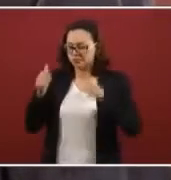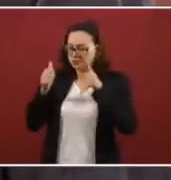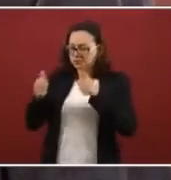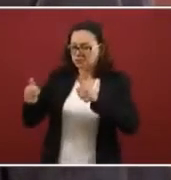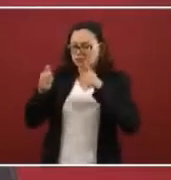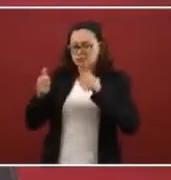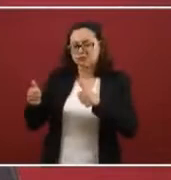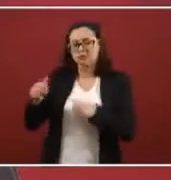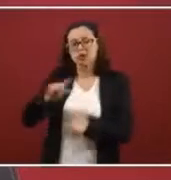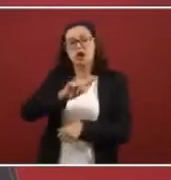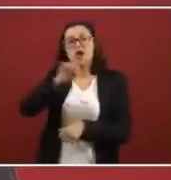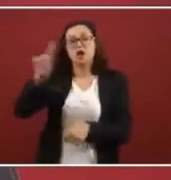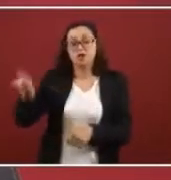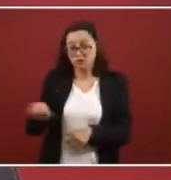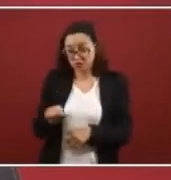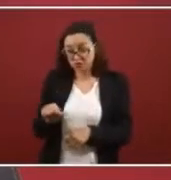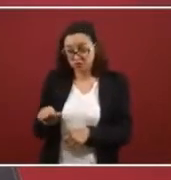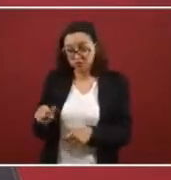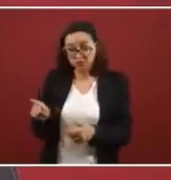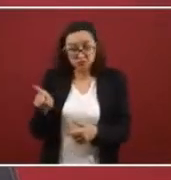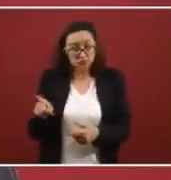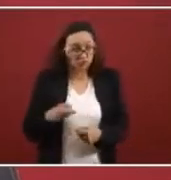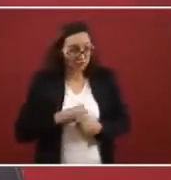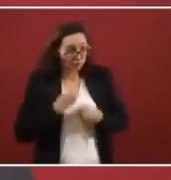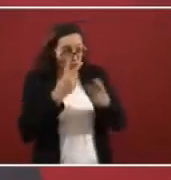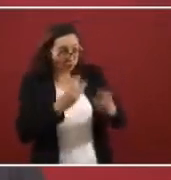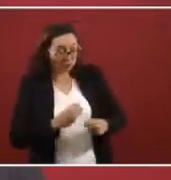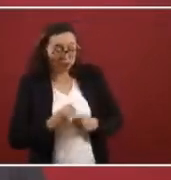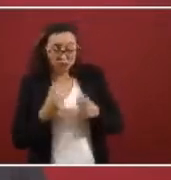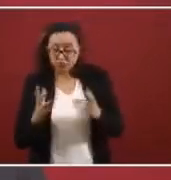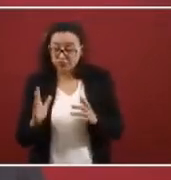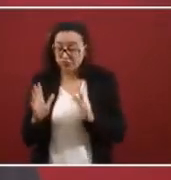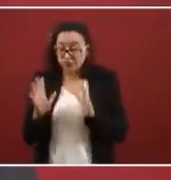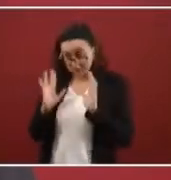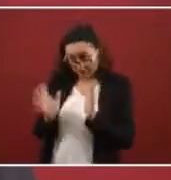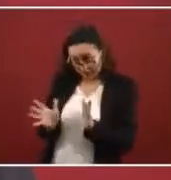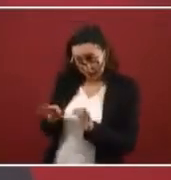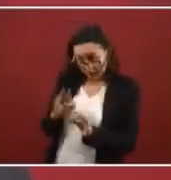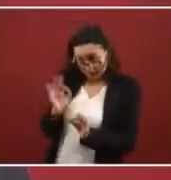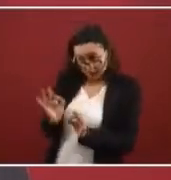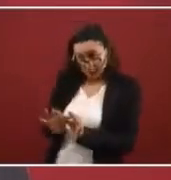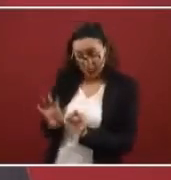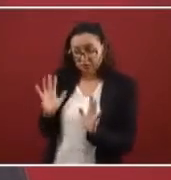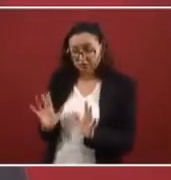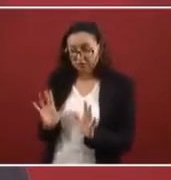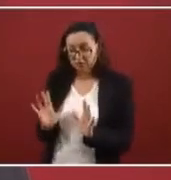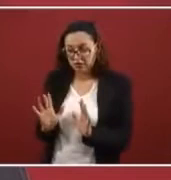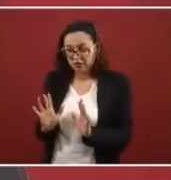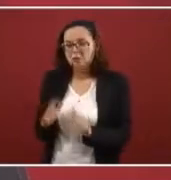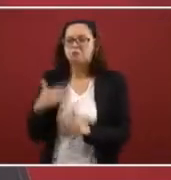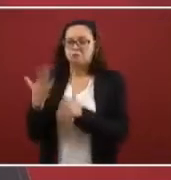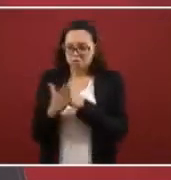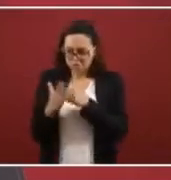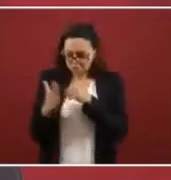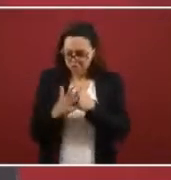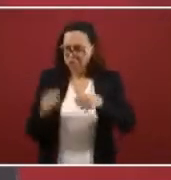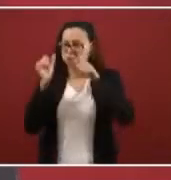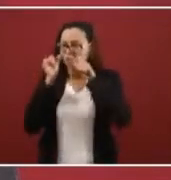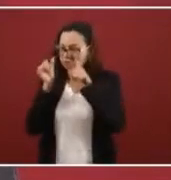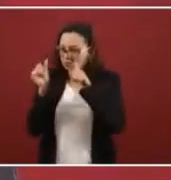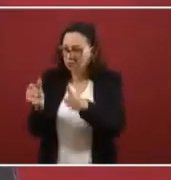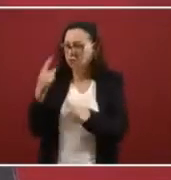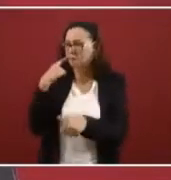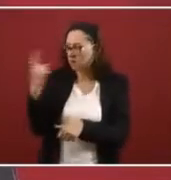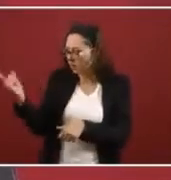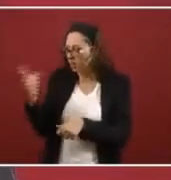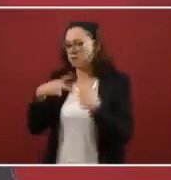and at the end, all right, I said, let's see what we can do. Let's see who can attend to